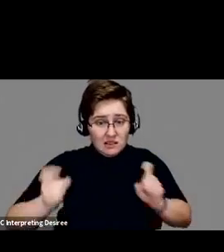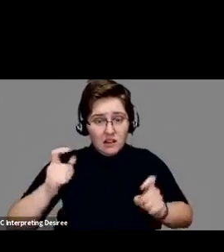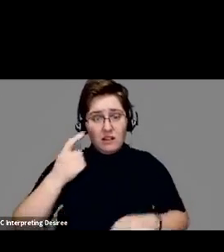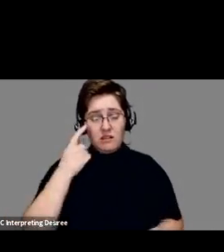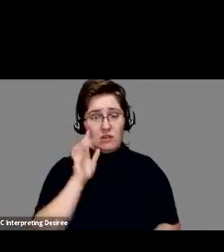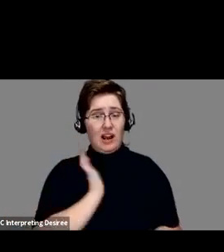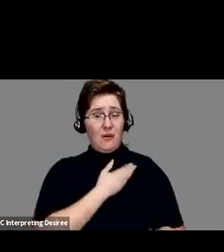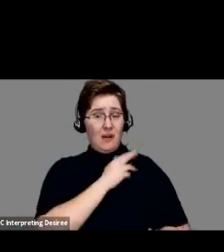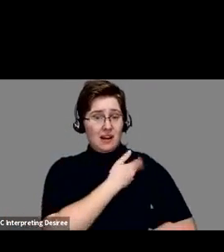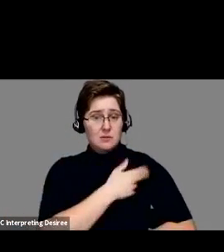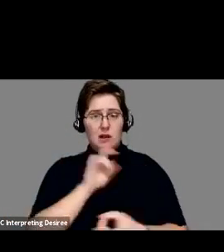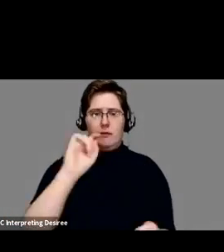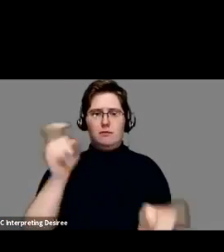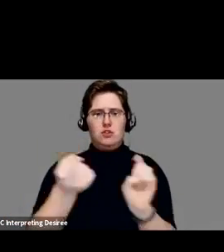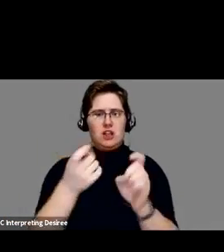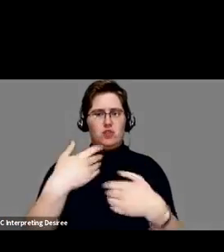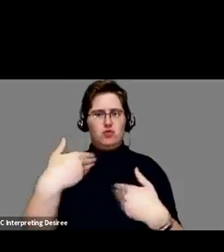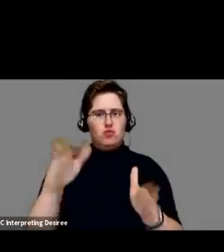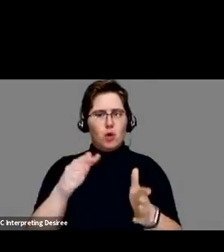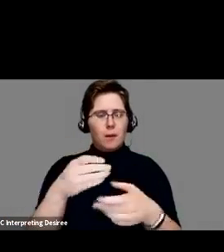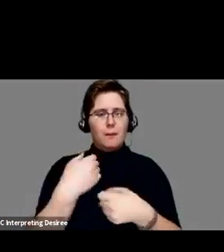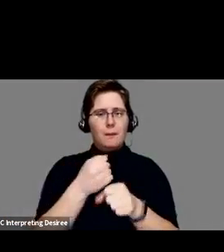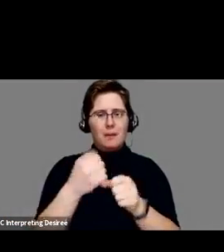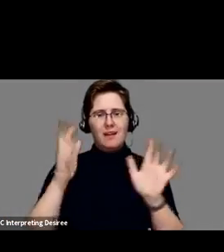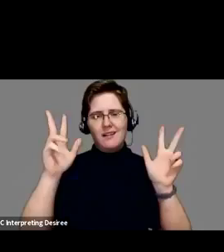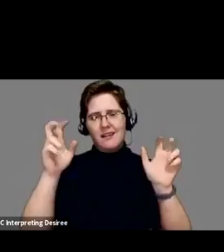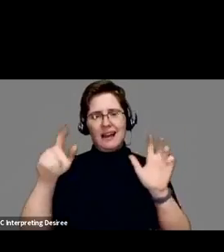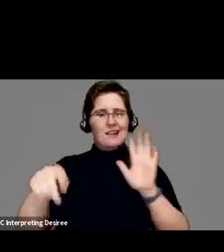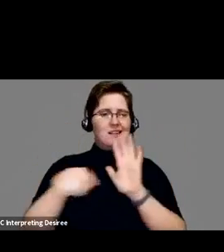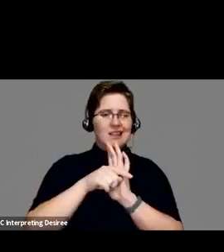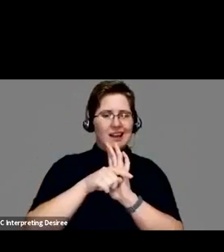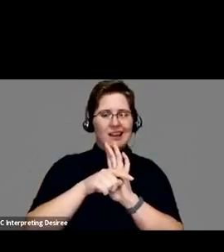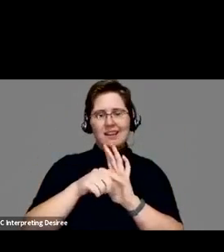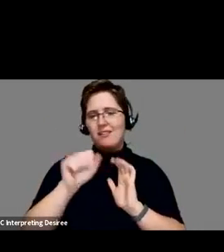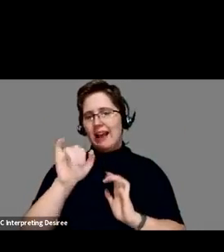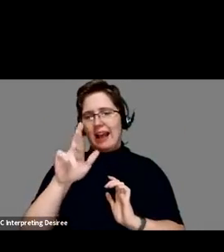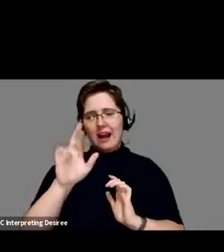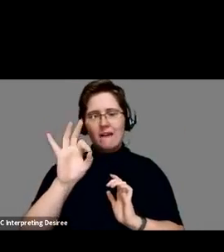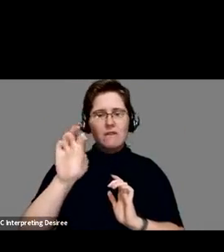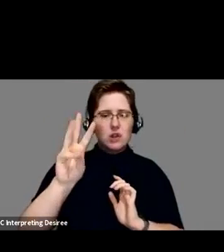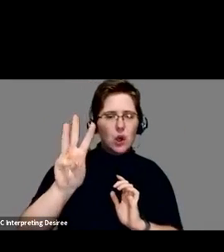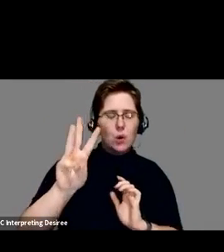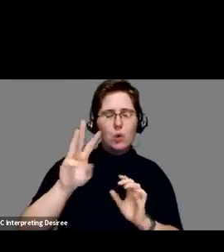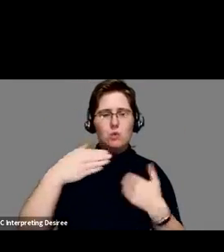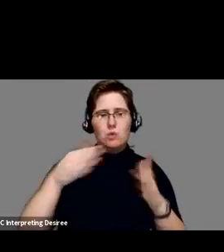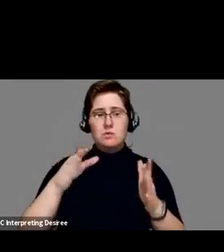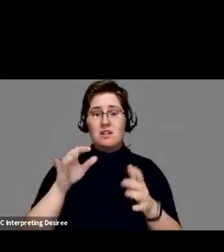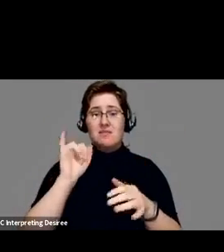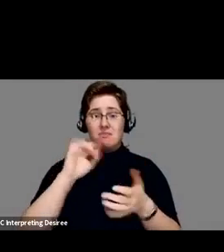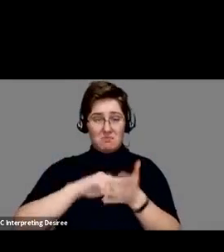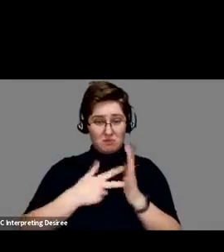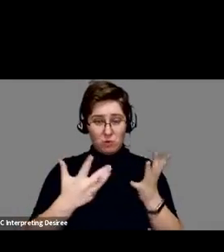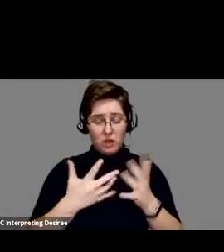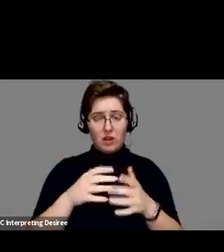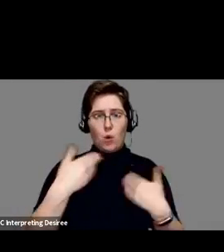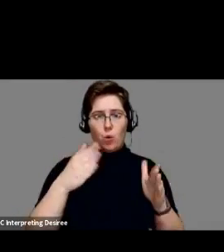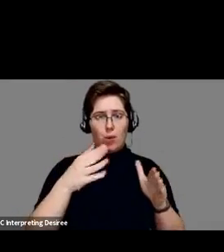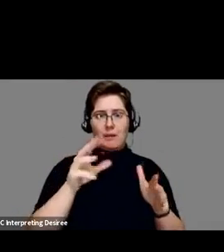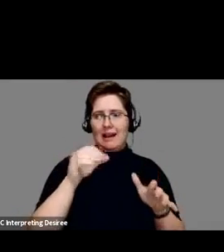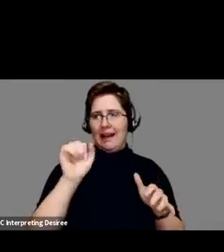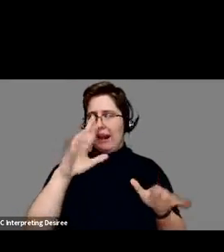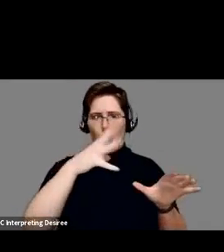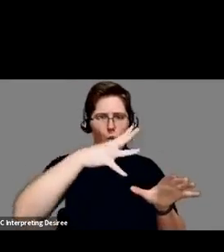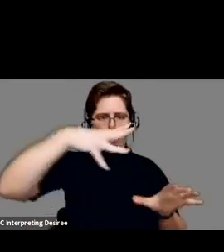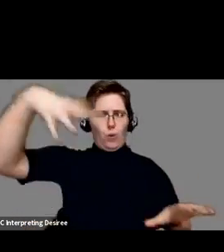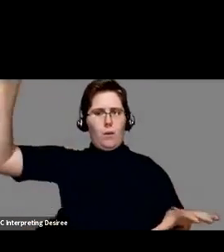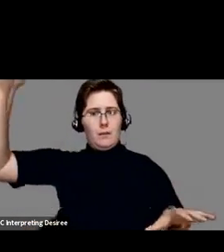change rooms and create negative airflow rooms so that we're bringing airflow out of the rooms and patients that either